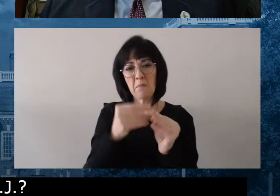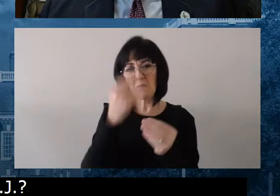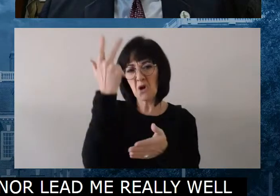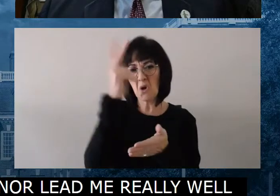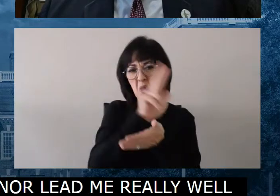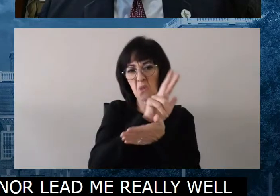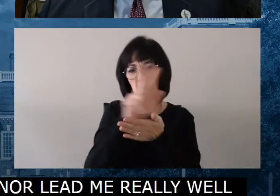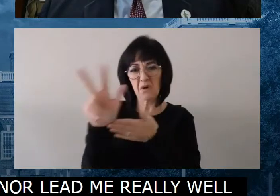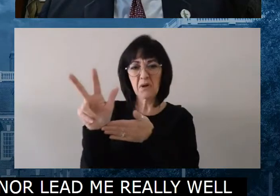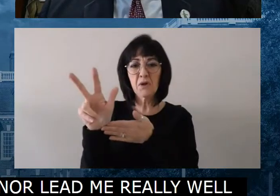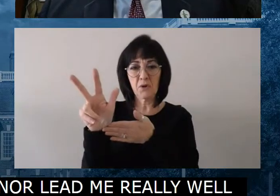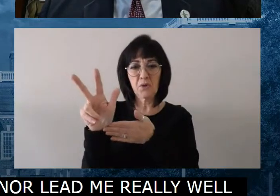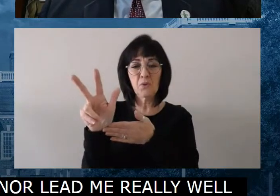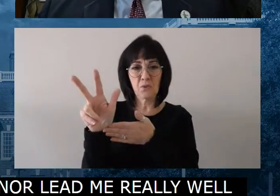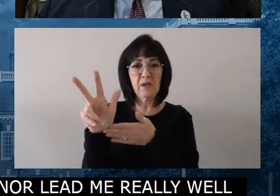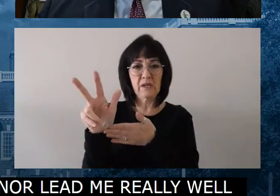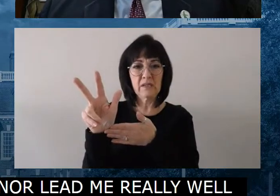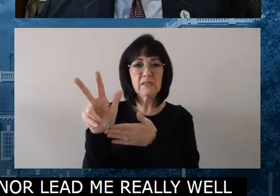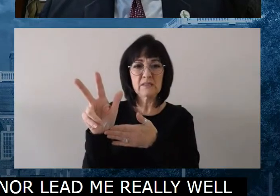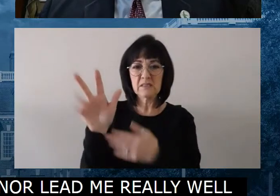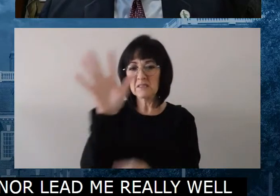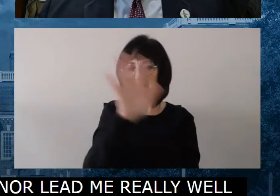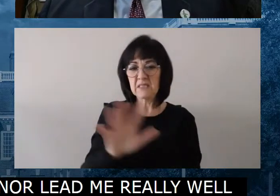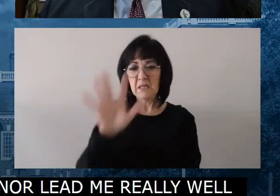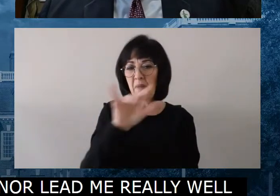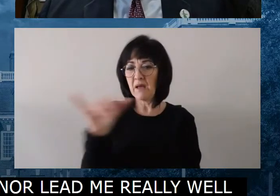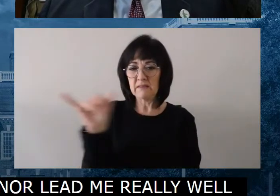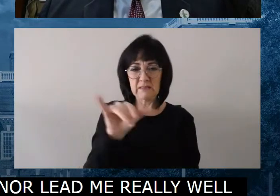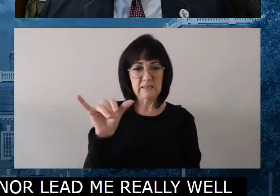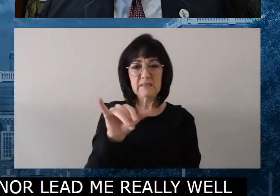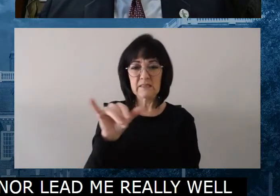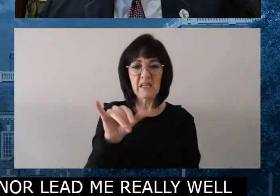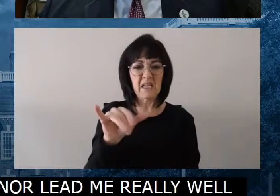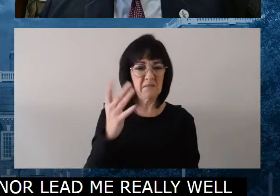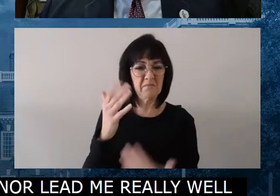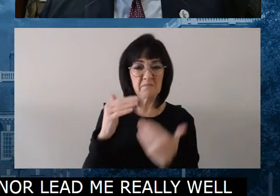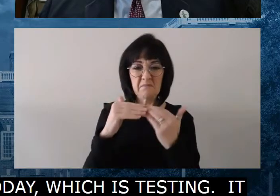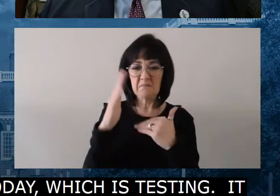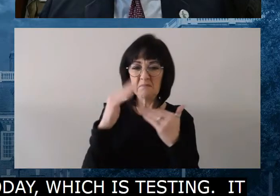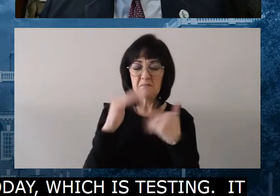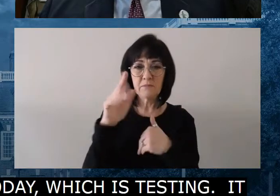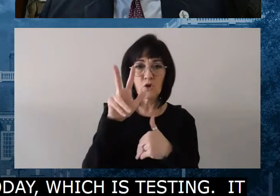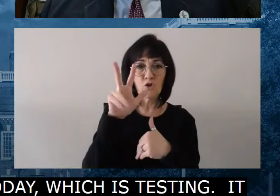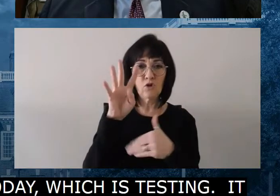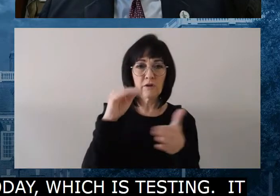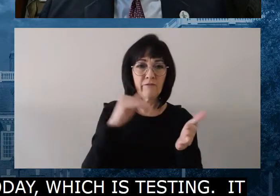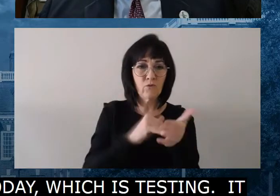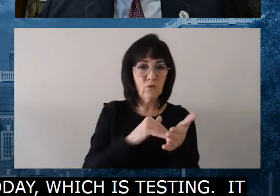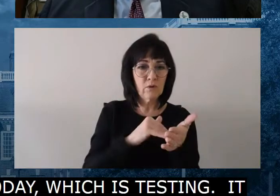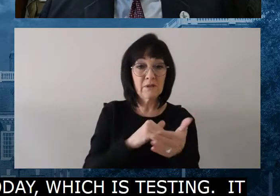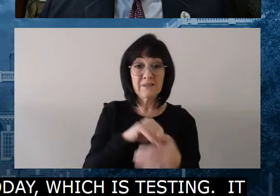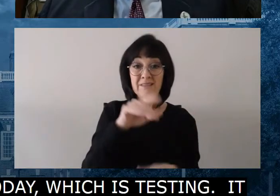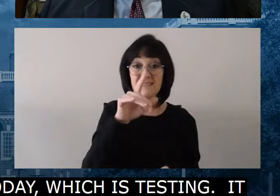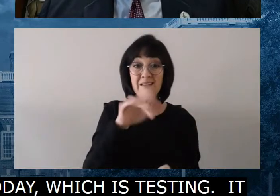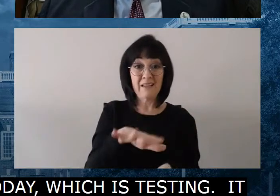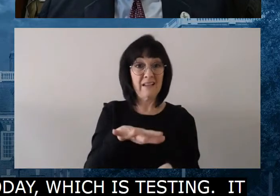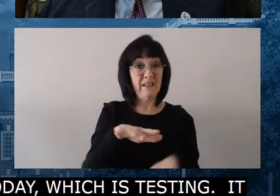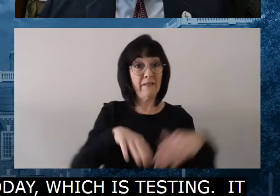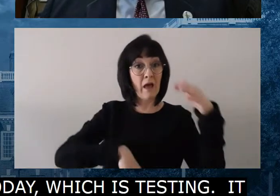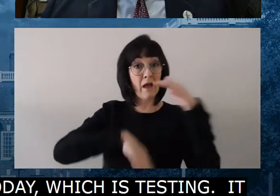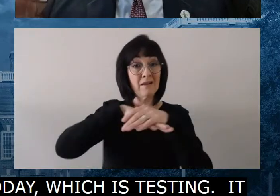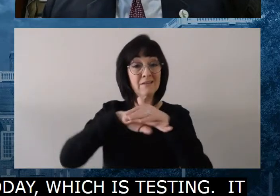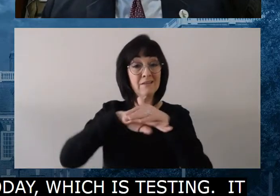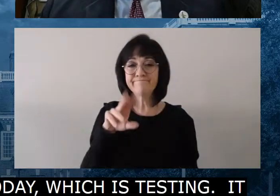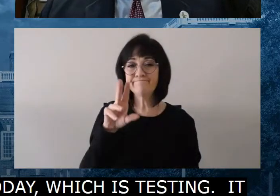week, I believe. It's still above 34,000. And I say this, and this is not a capacity issue. This is just the demand issue.